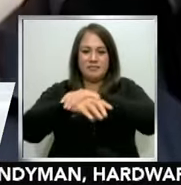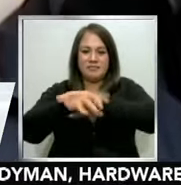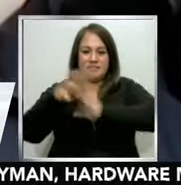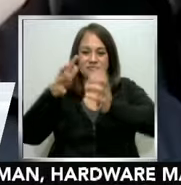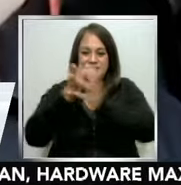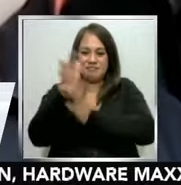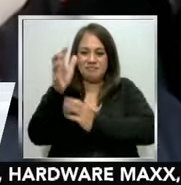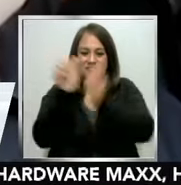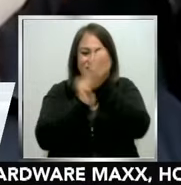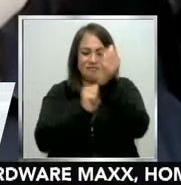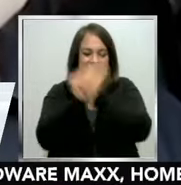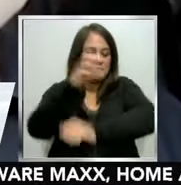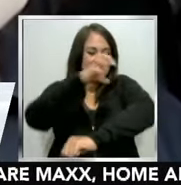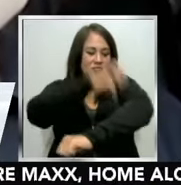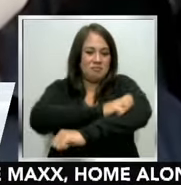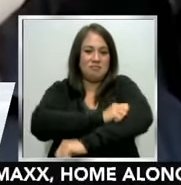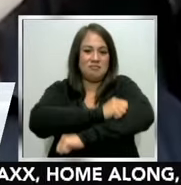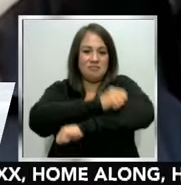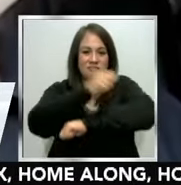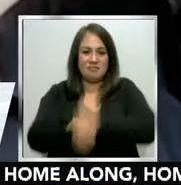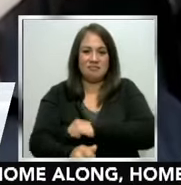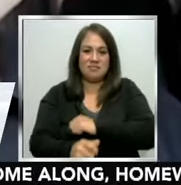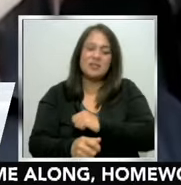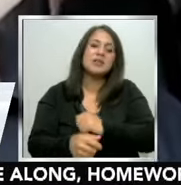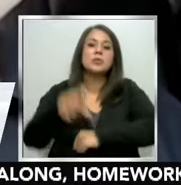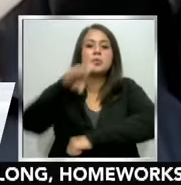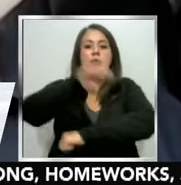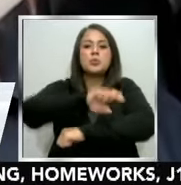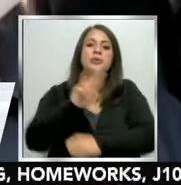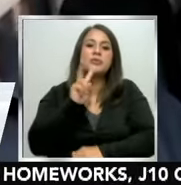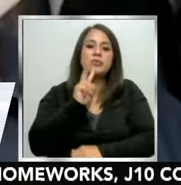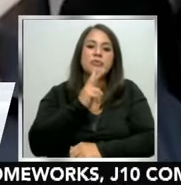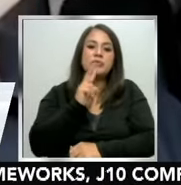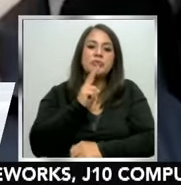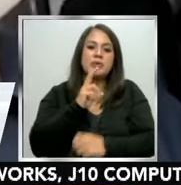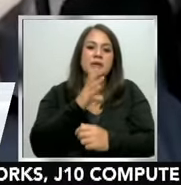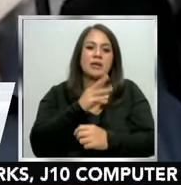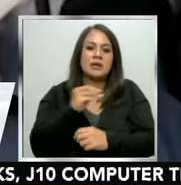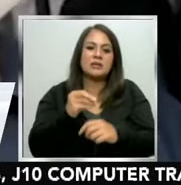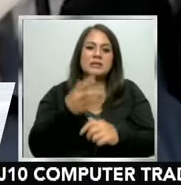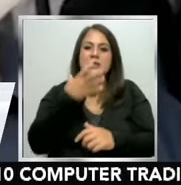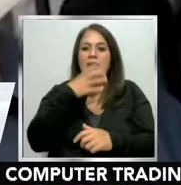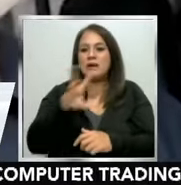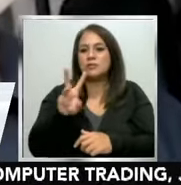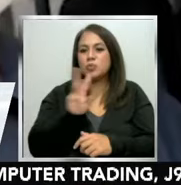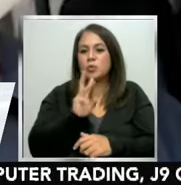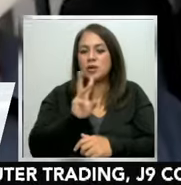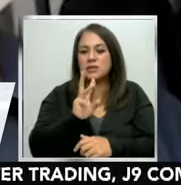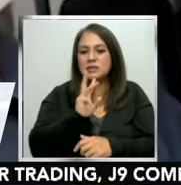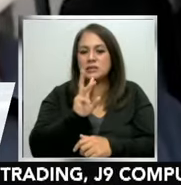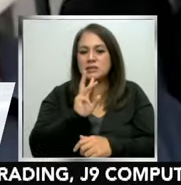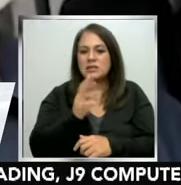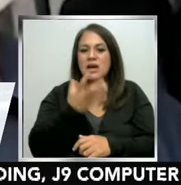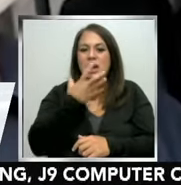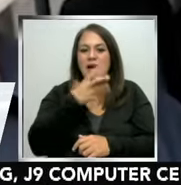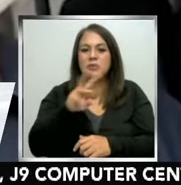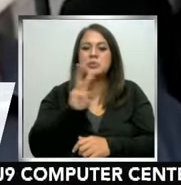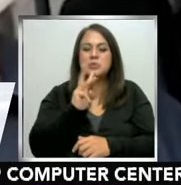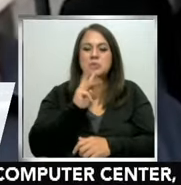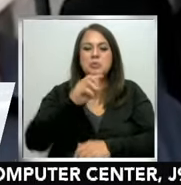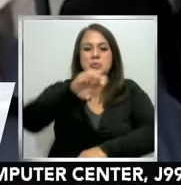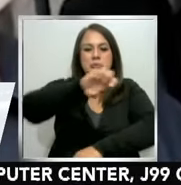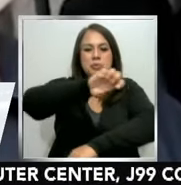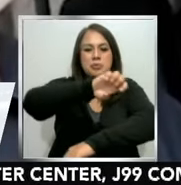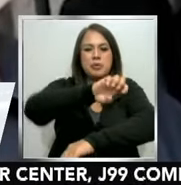with copious amounts of vinegar and then to do hot water, safe hot water immersion, 42 to 45